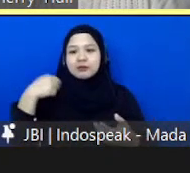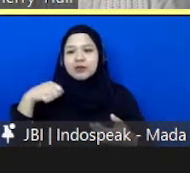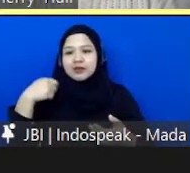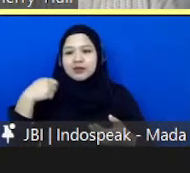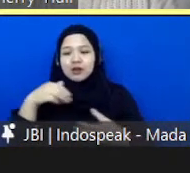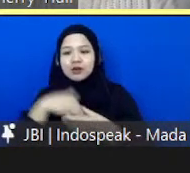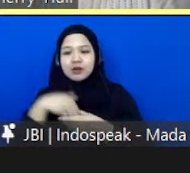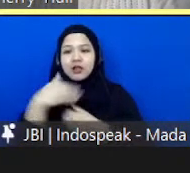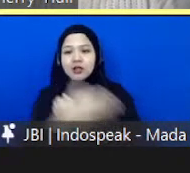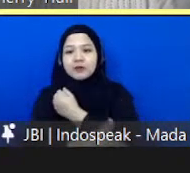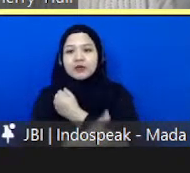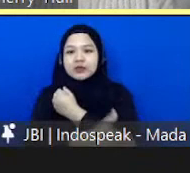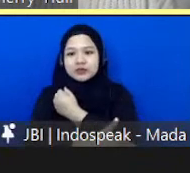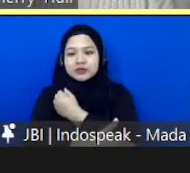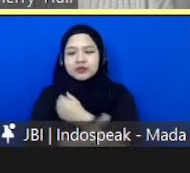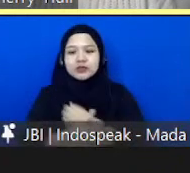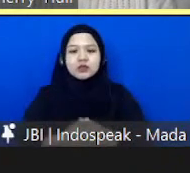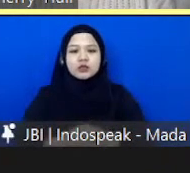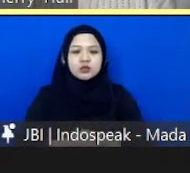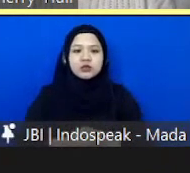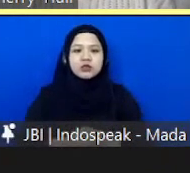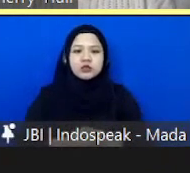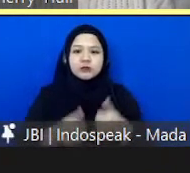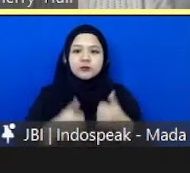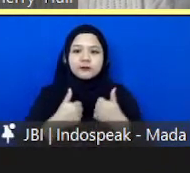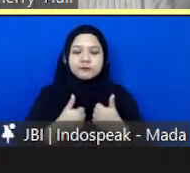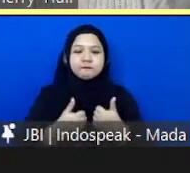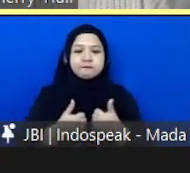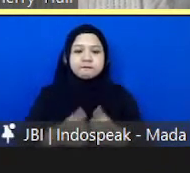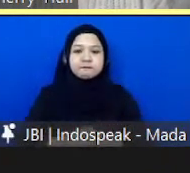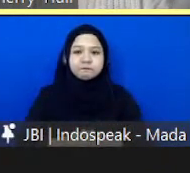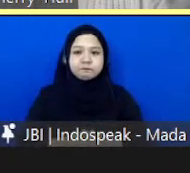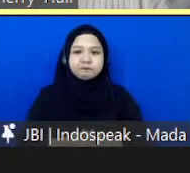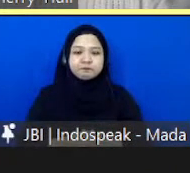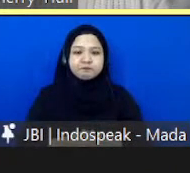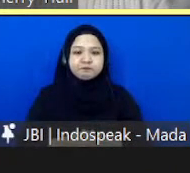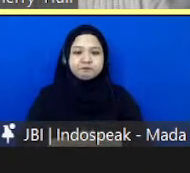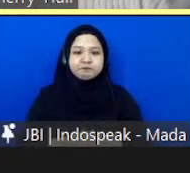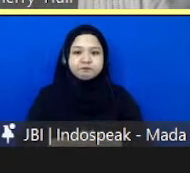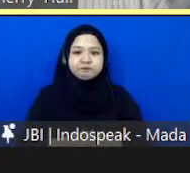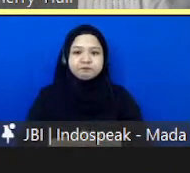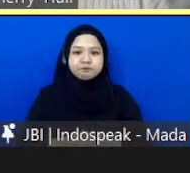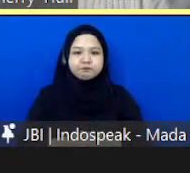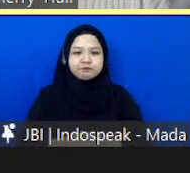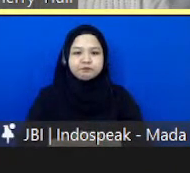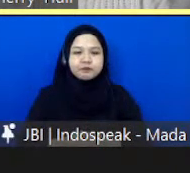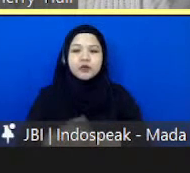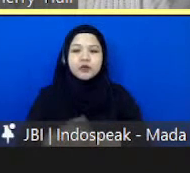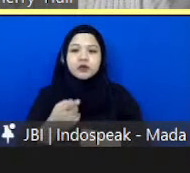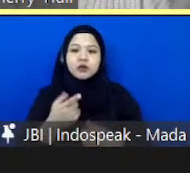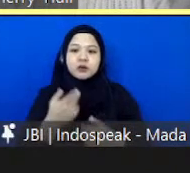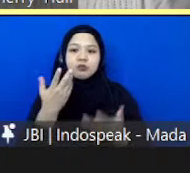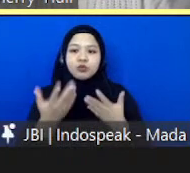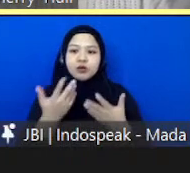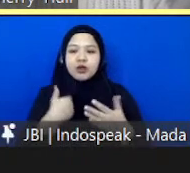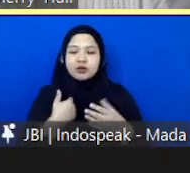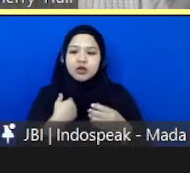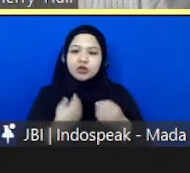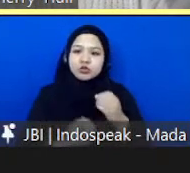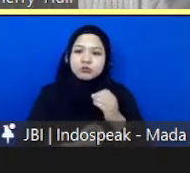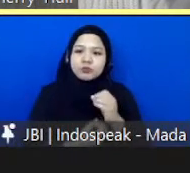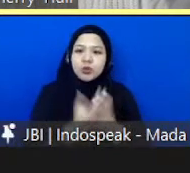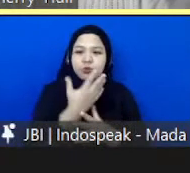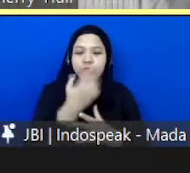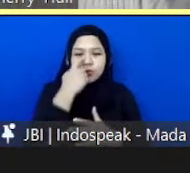The result was somewhat surprising because it showed a lower population growth rate, but